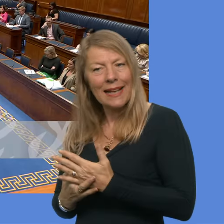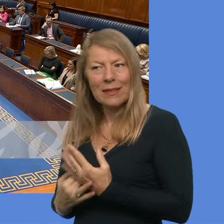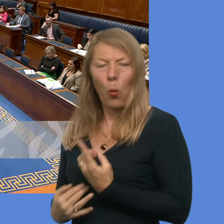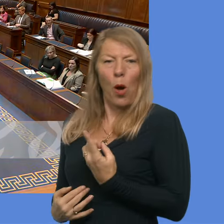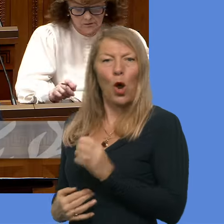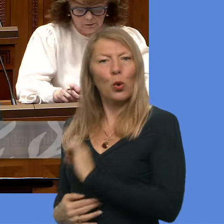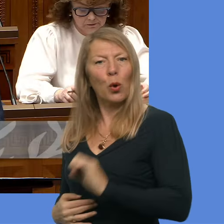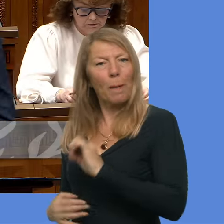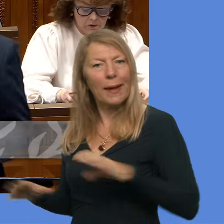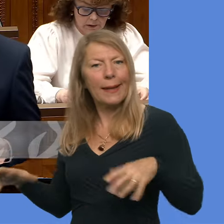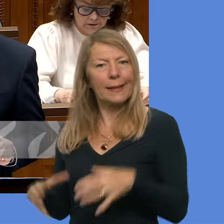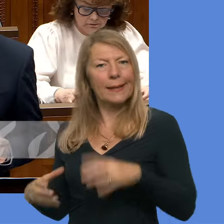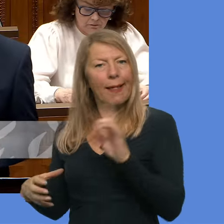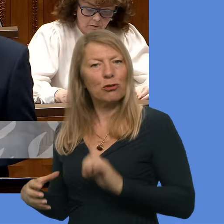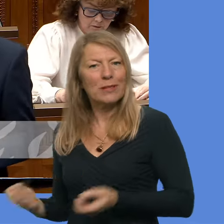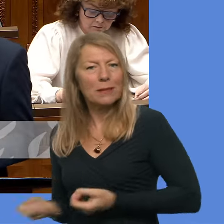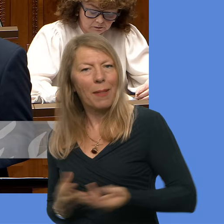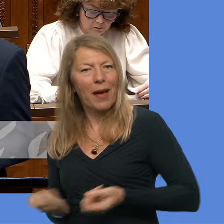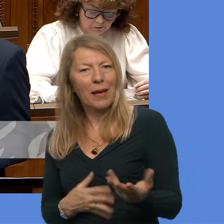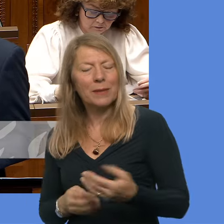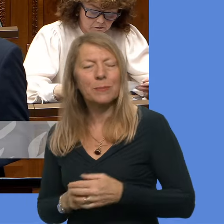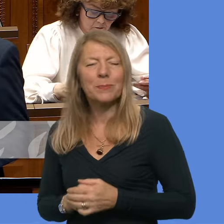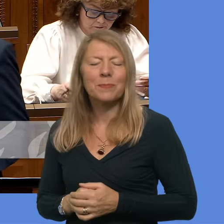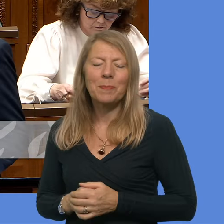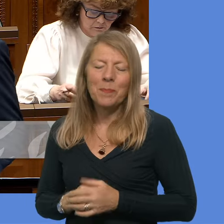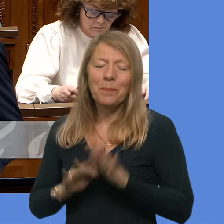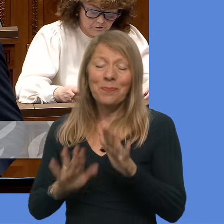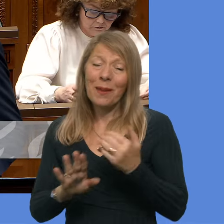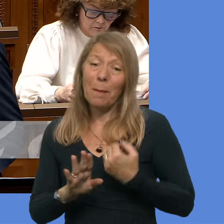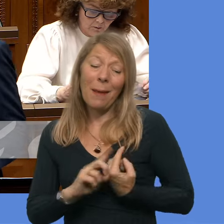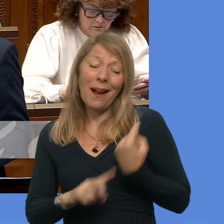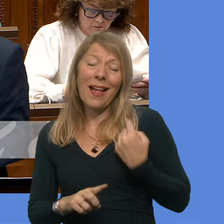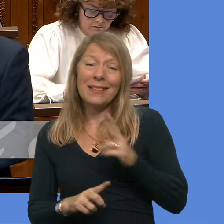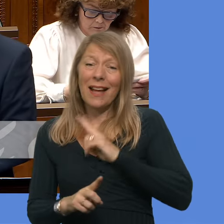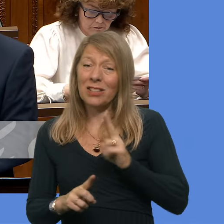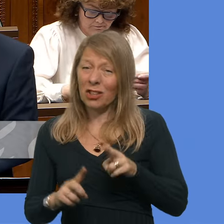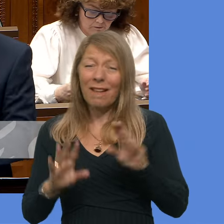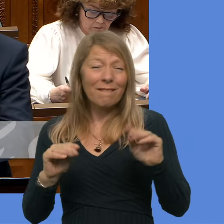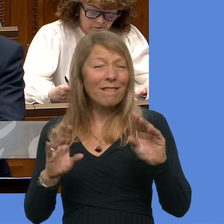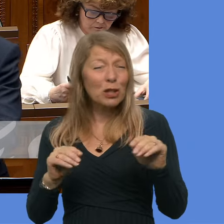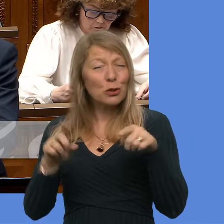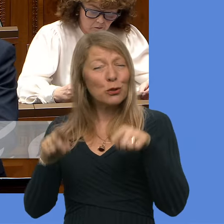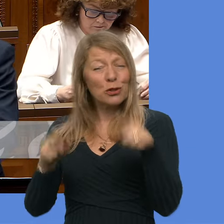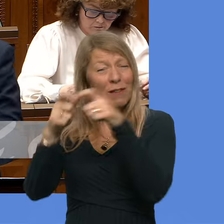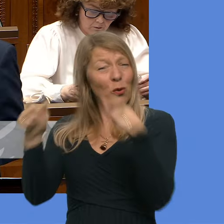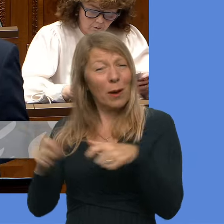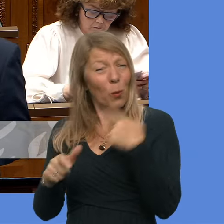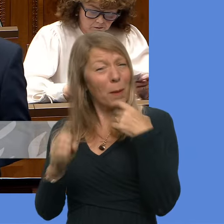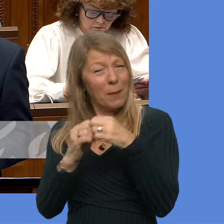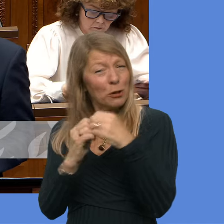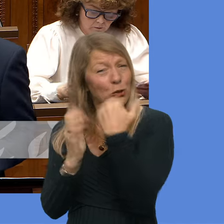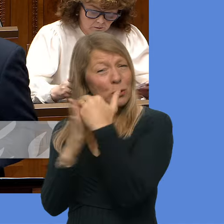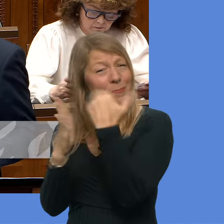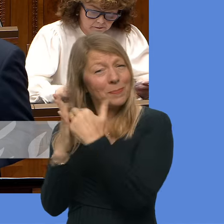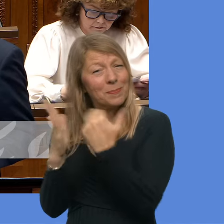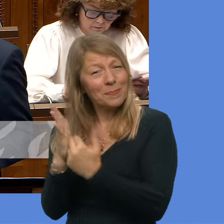I think there are some issues which have been addressed in my previous answer, which have been addressed by the Windsor framework in relation to that. If there are outstanding issues as we